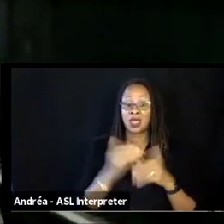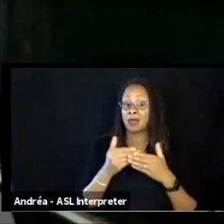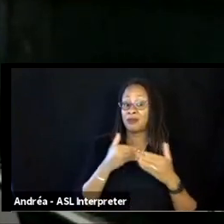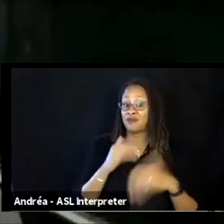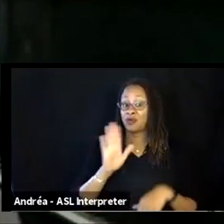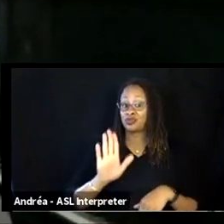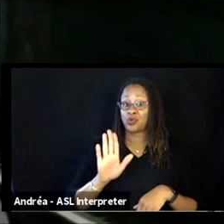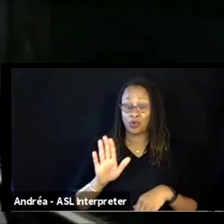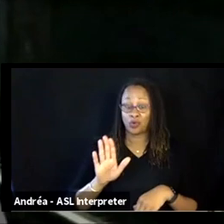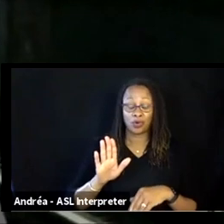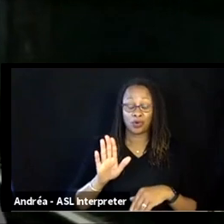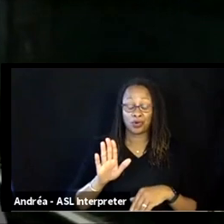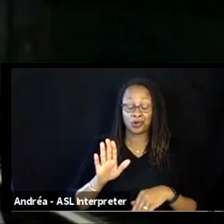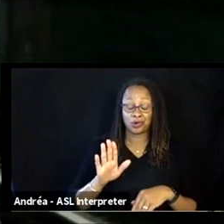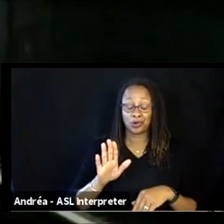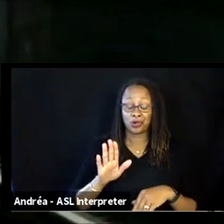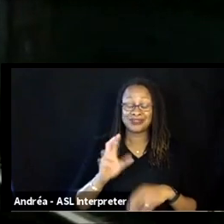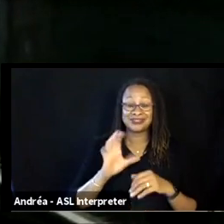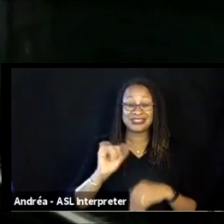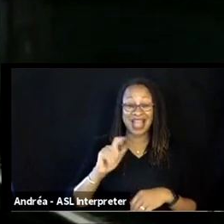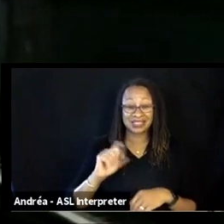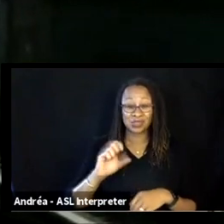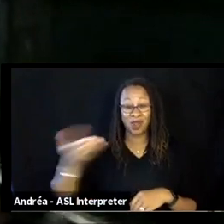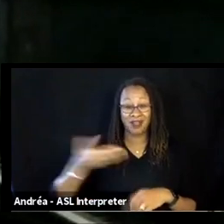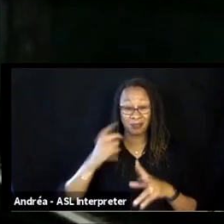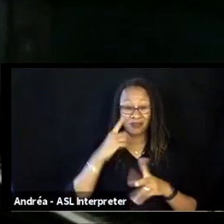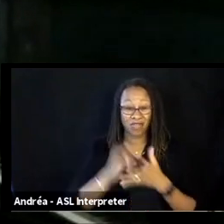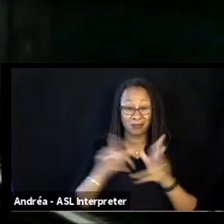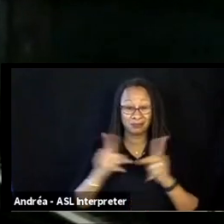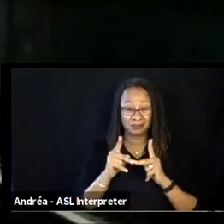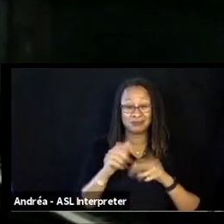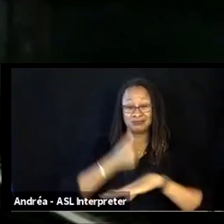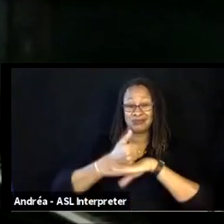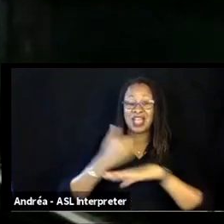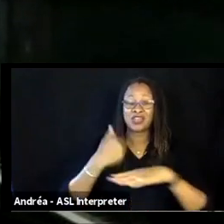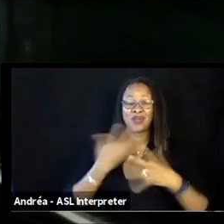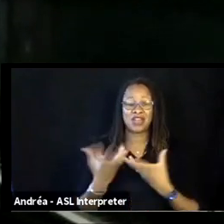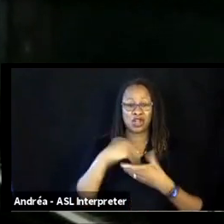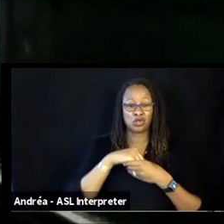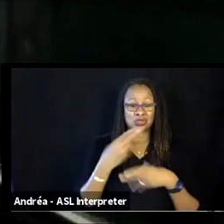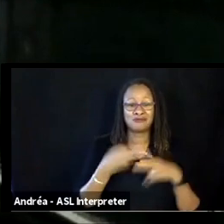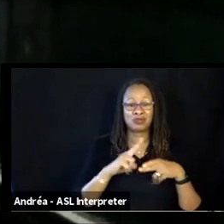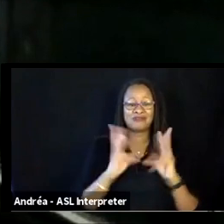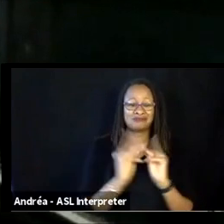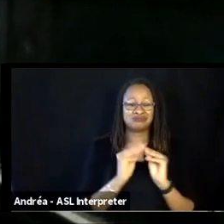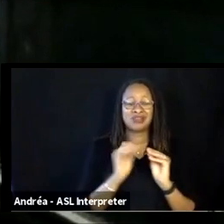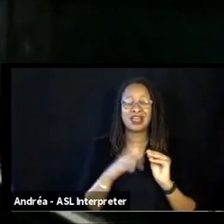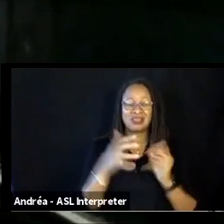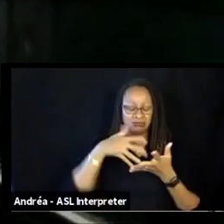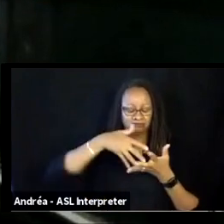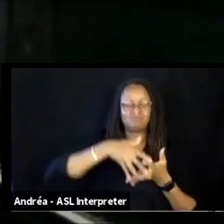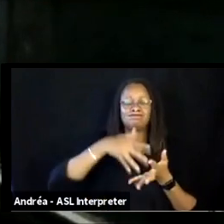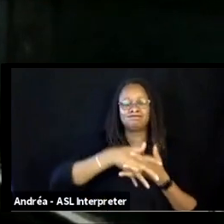you know, casting folks for that spot, you actually have an inclusive brief that you're actually like rooting it into